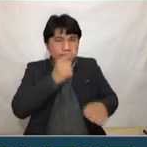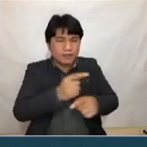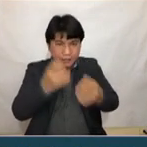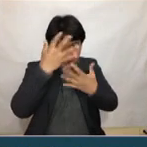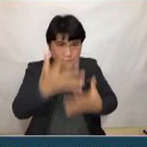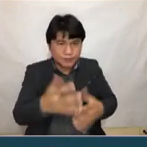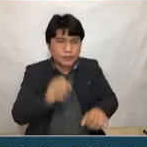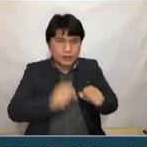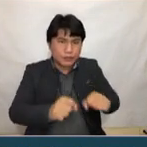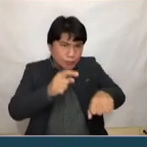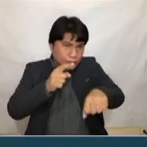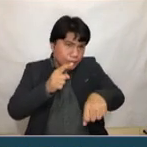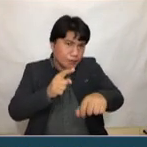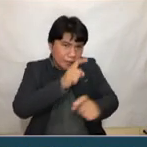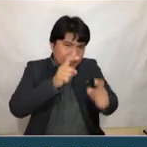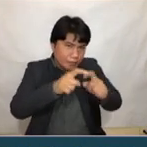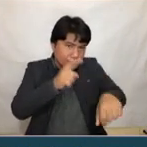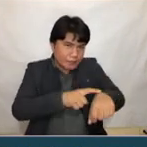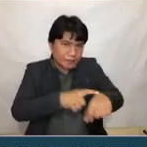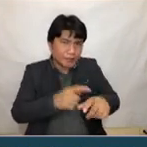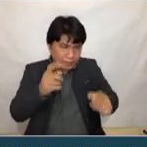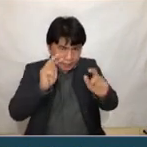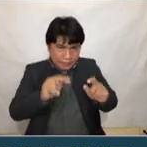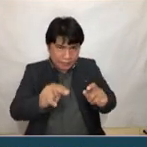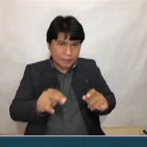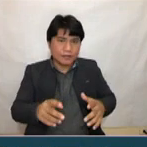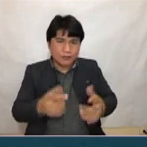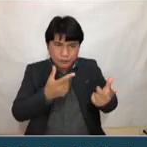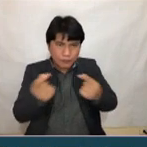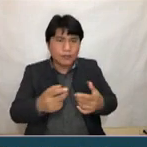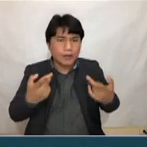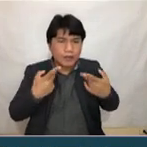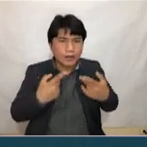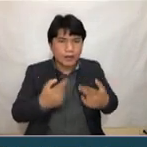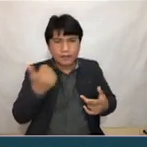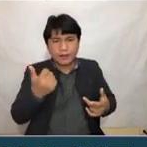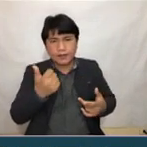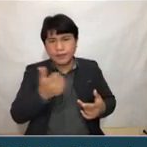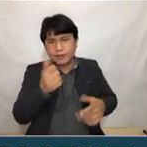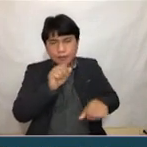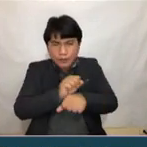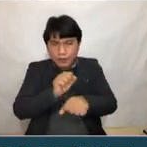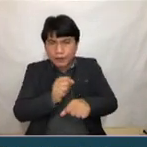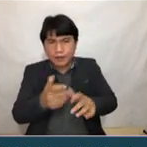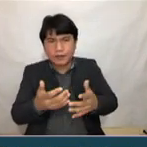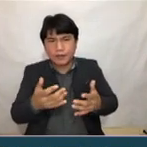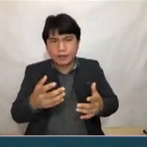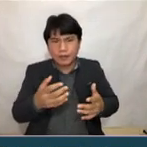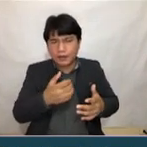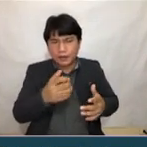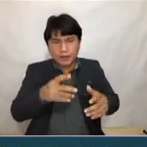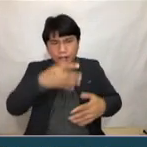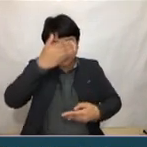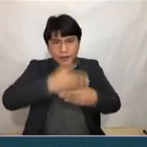the timing issue is still a concern. Mm-hmm. On the other hand, we have our colleagues in the private sector who are saying that the lockdown was